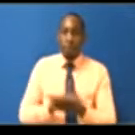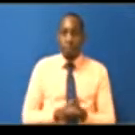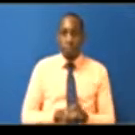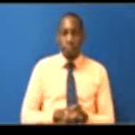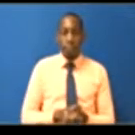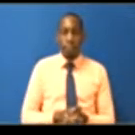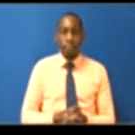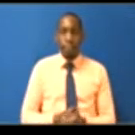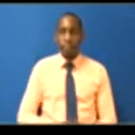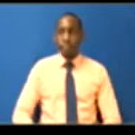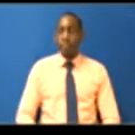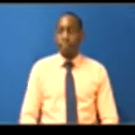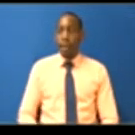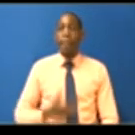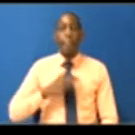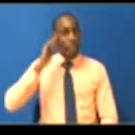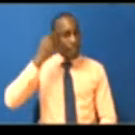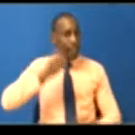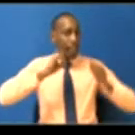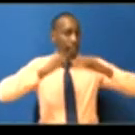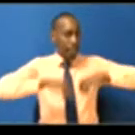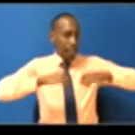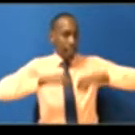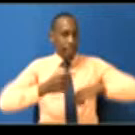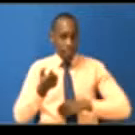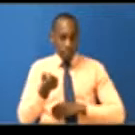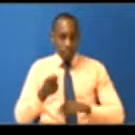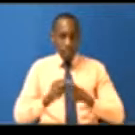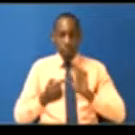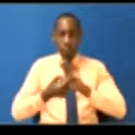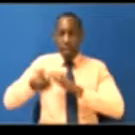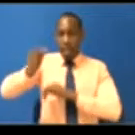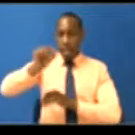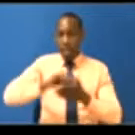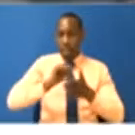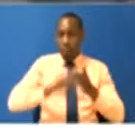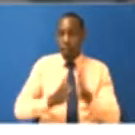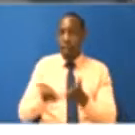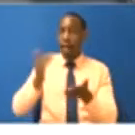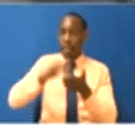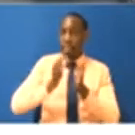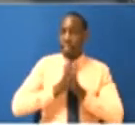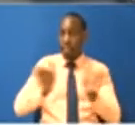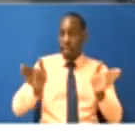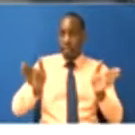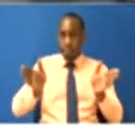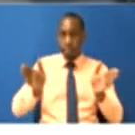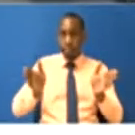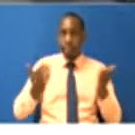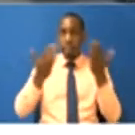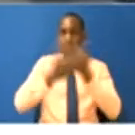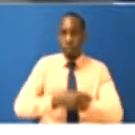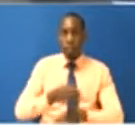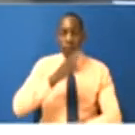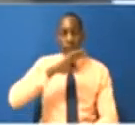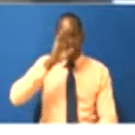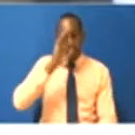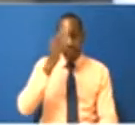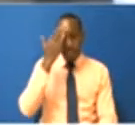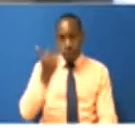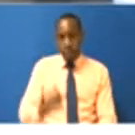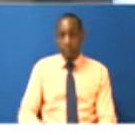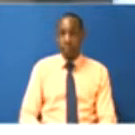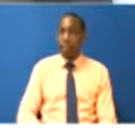ahead yeah i think i agree 100 i'm just adding to those sentiments that again i mean overall uh tonight we've been disappointed because